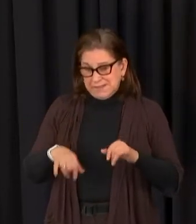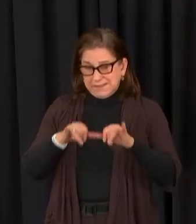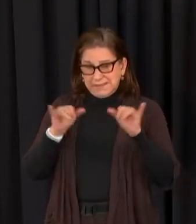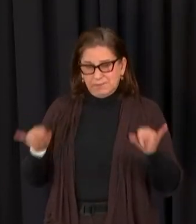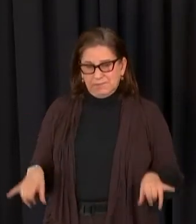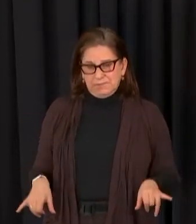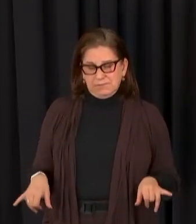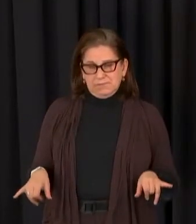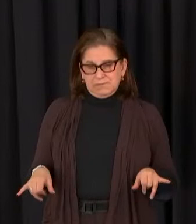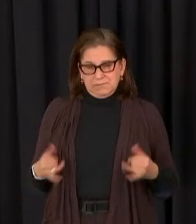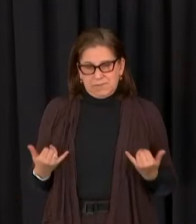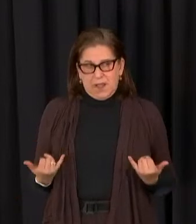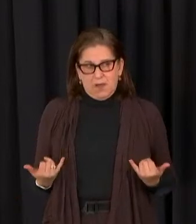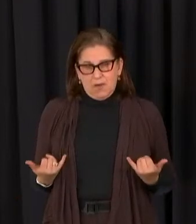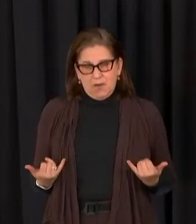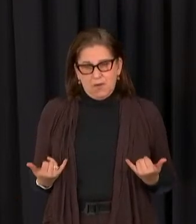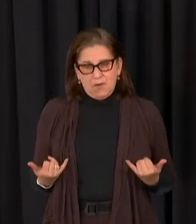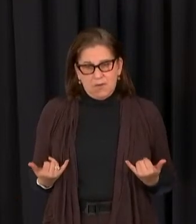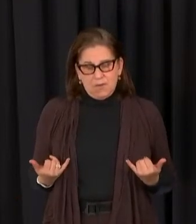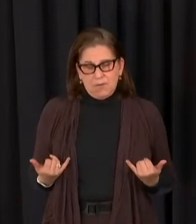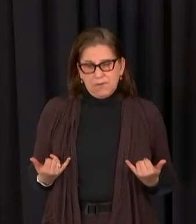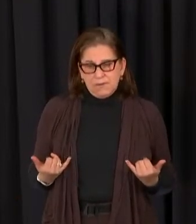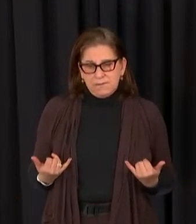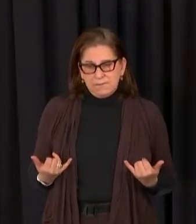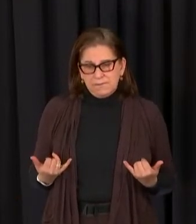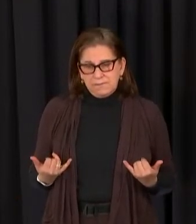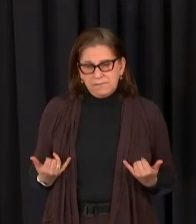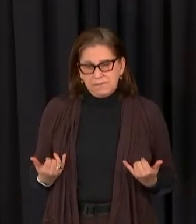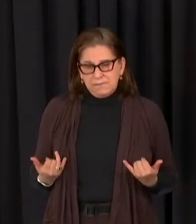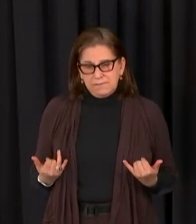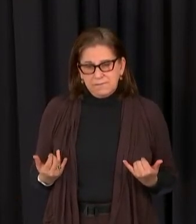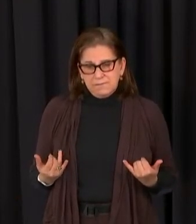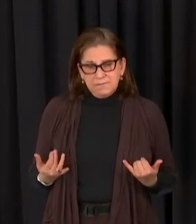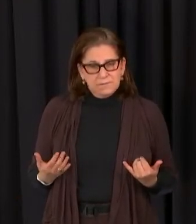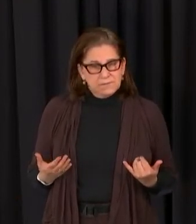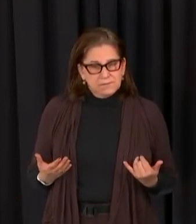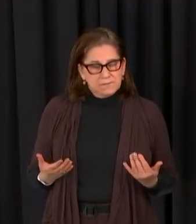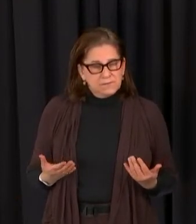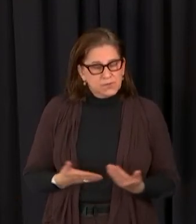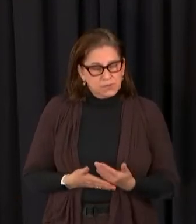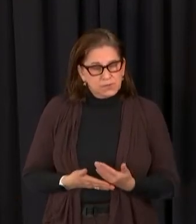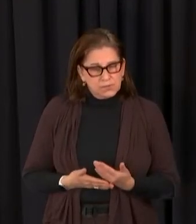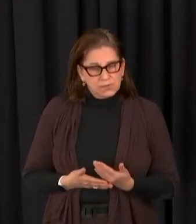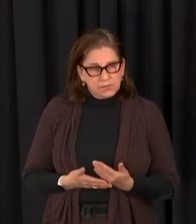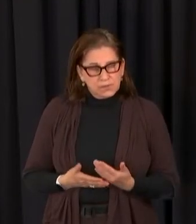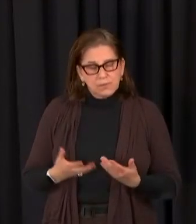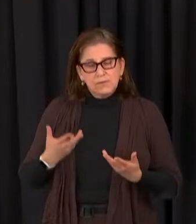system is meant for you to have that frustration once, not week after week.